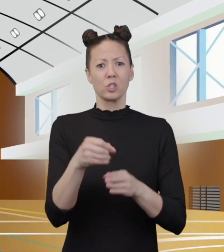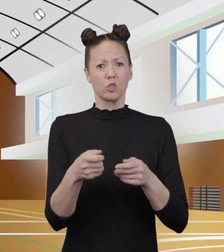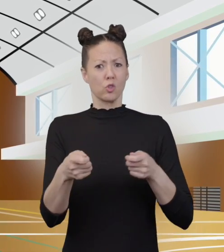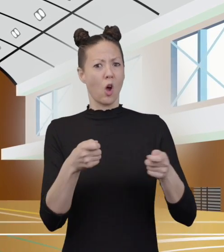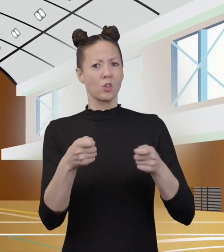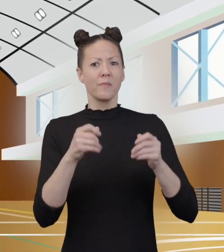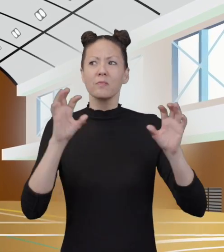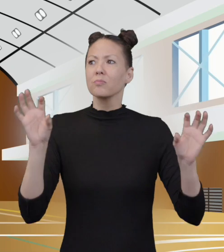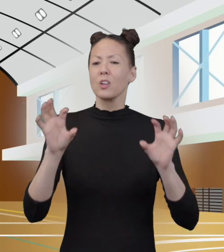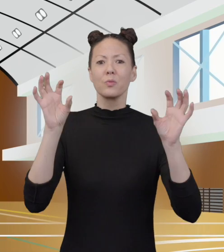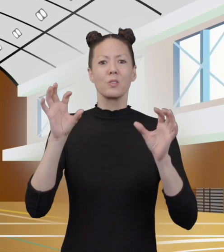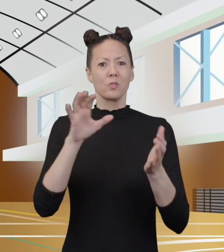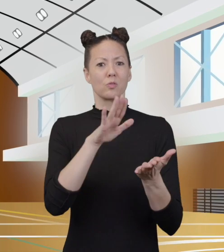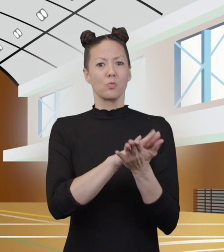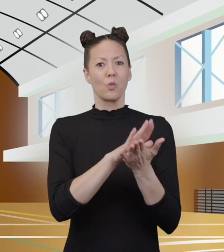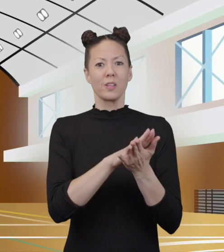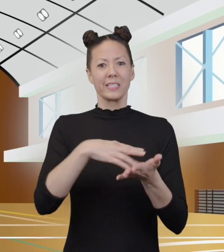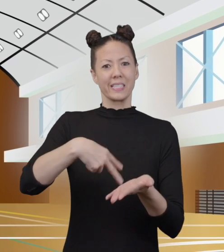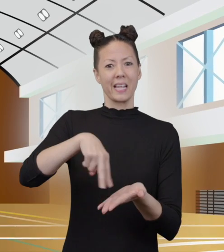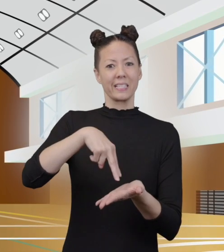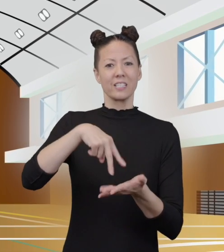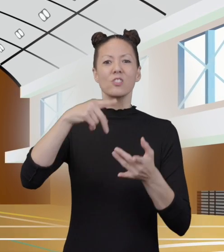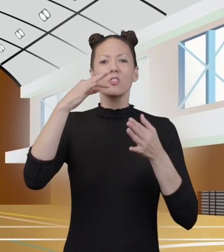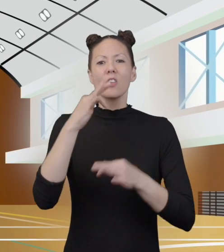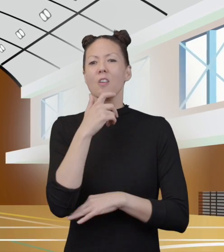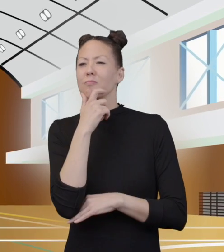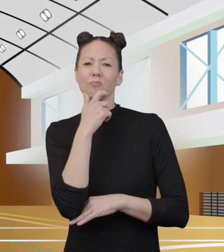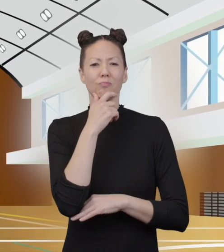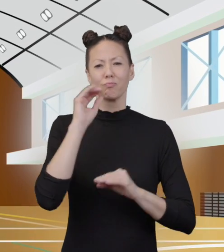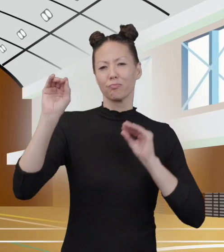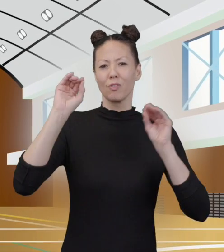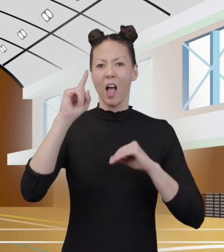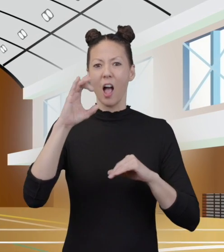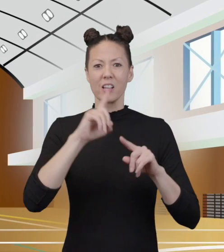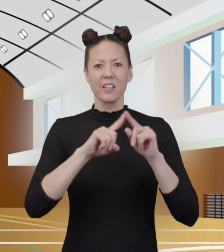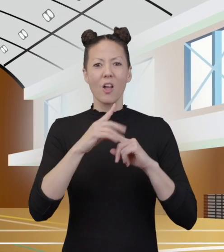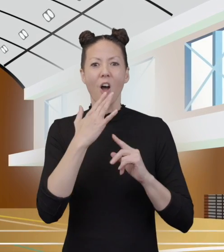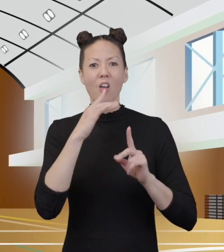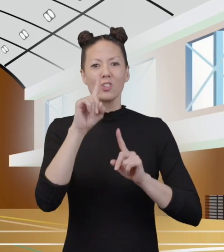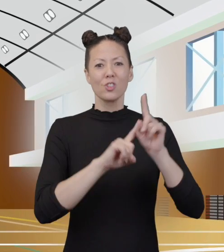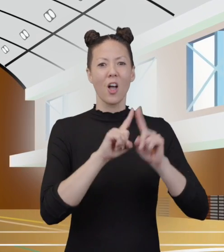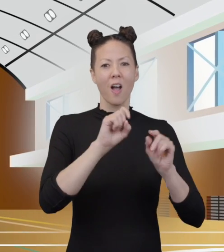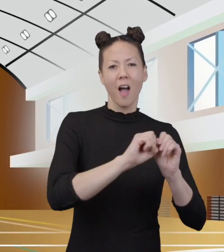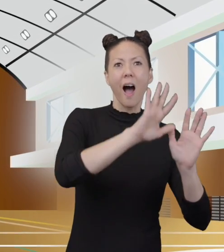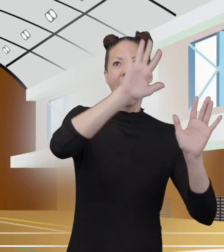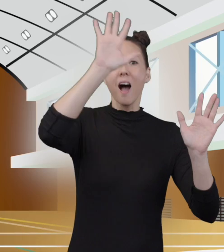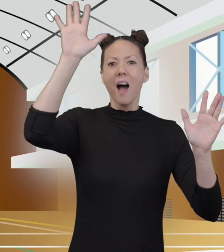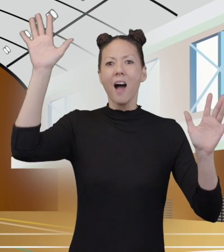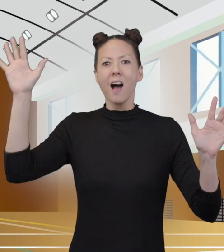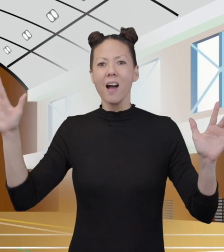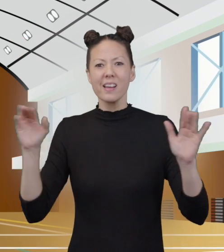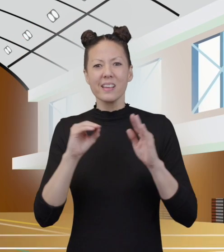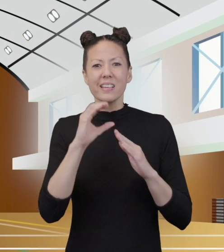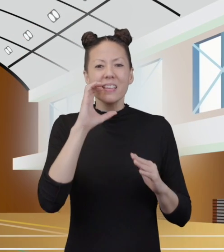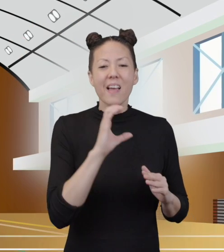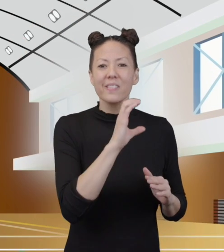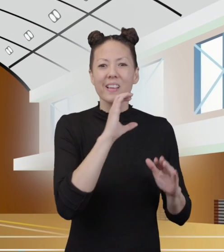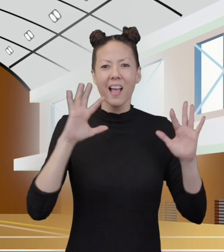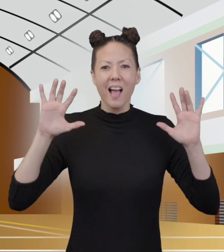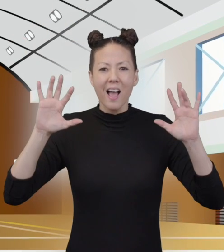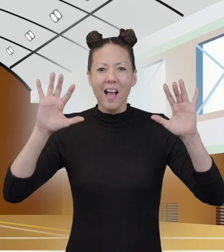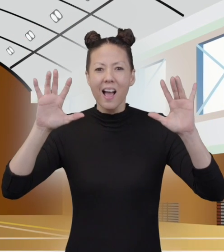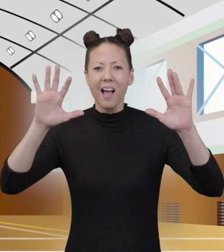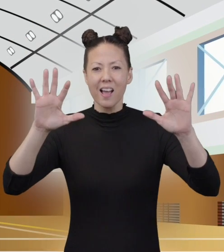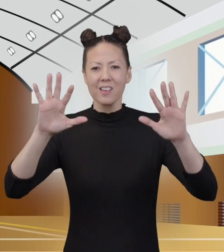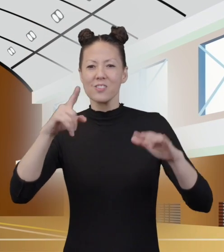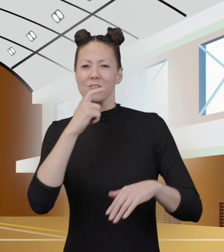school dance, and you decide to make 100 colorful stars to hang up all over the cafeteria. You could start